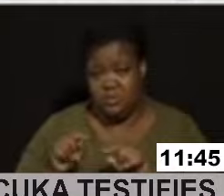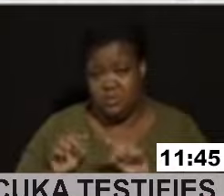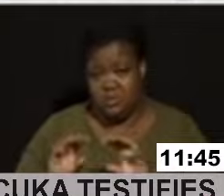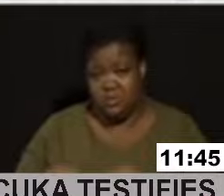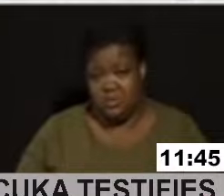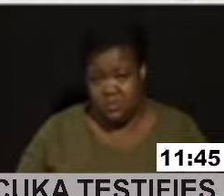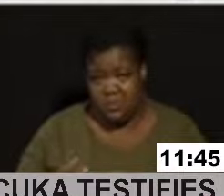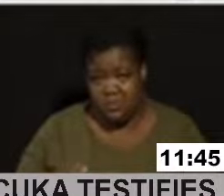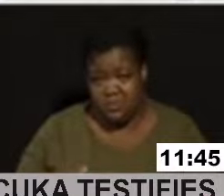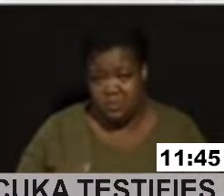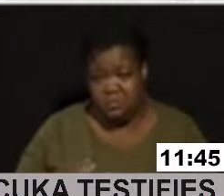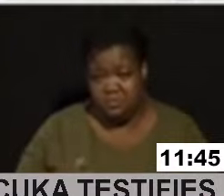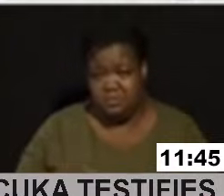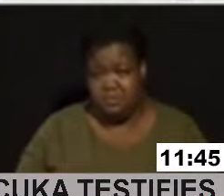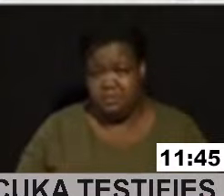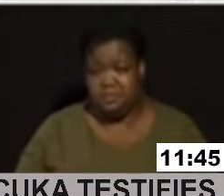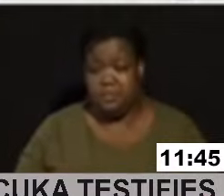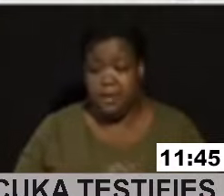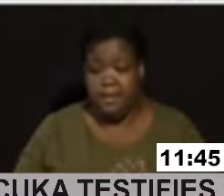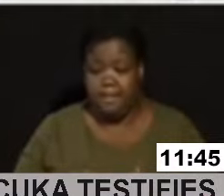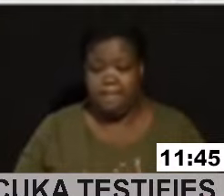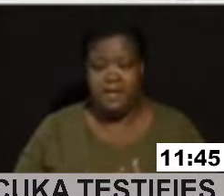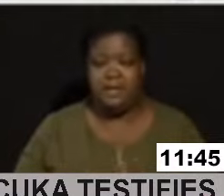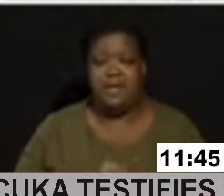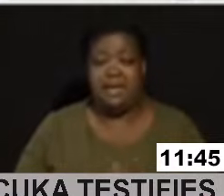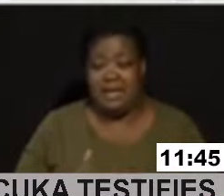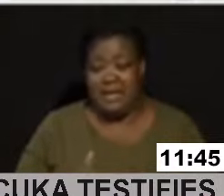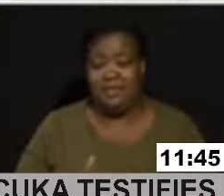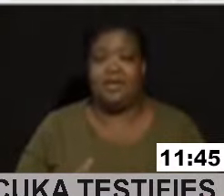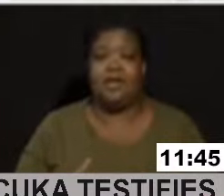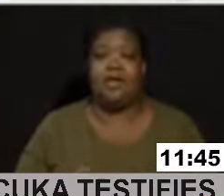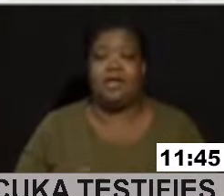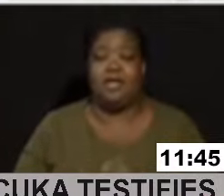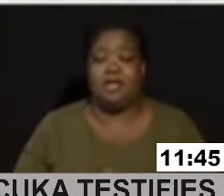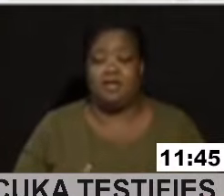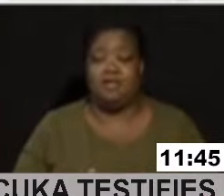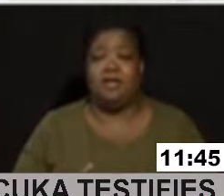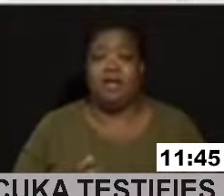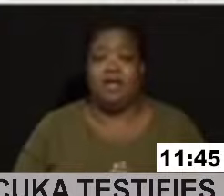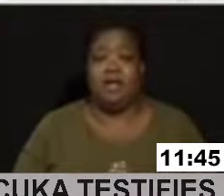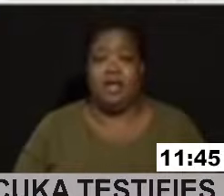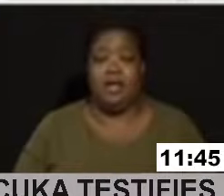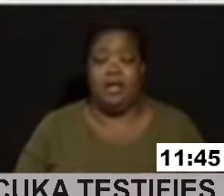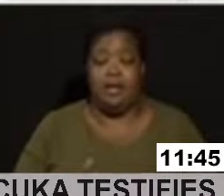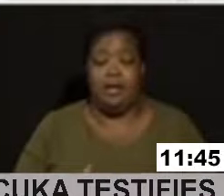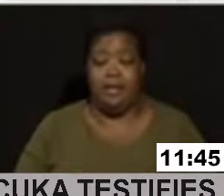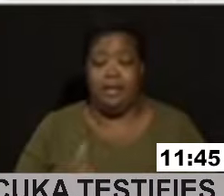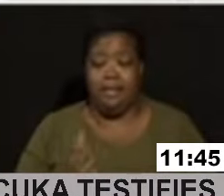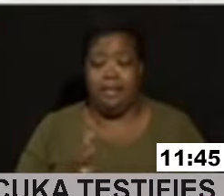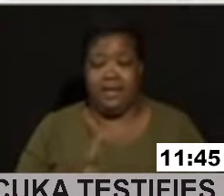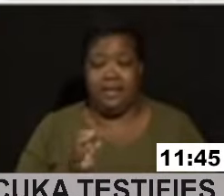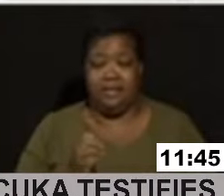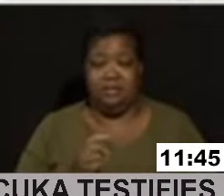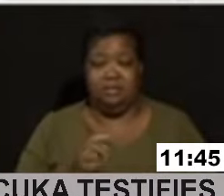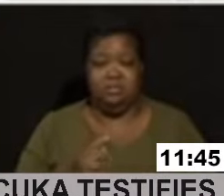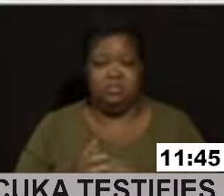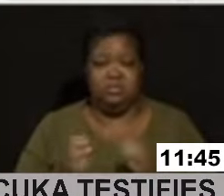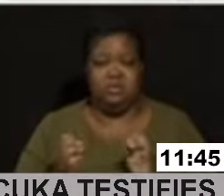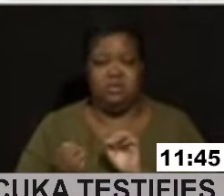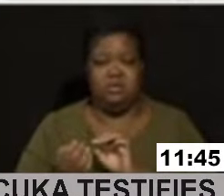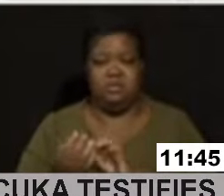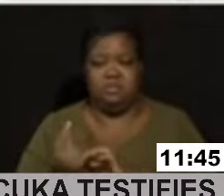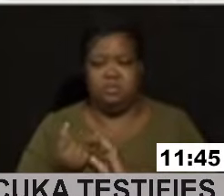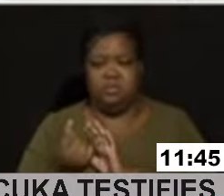a hypothetical, had there been such an attempt or an approach made to you, what would your attitude